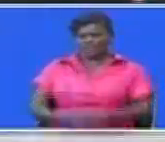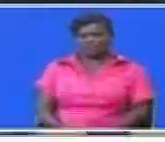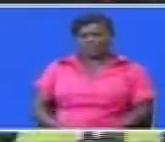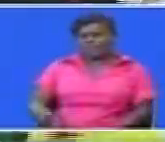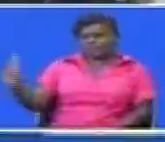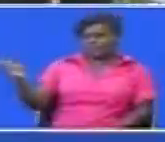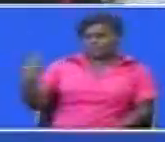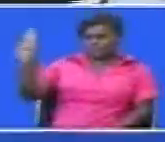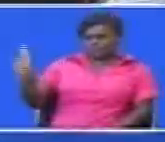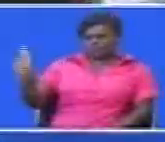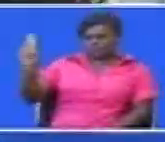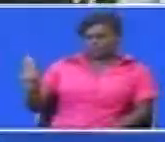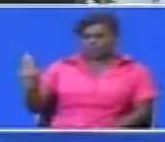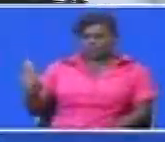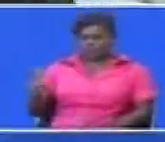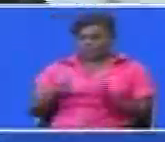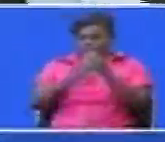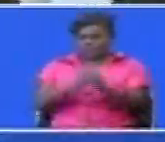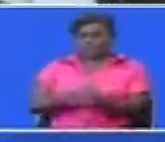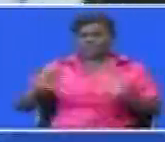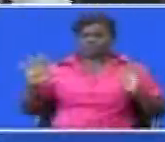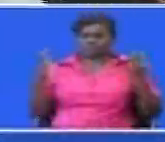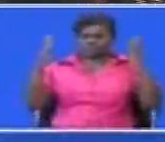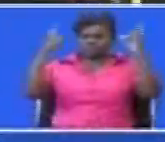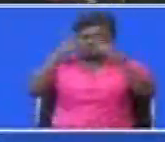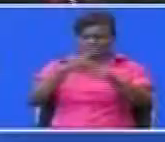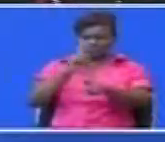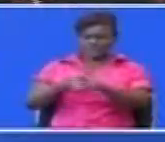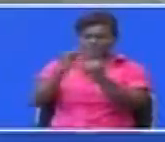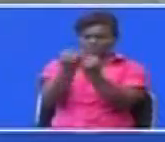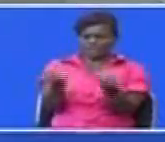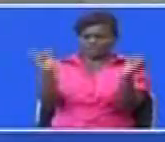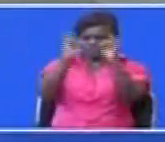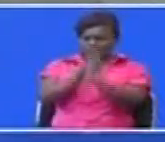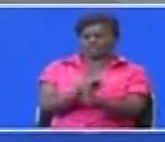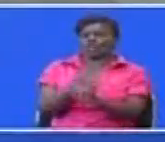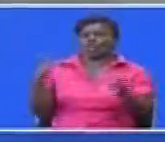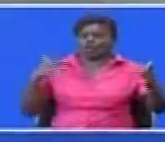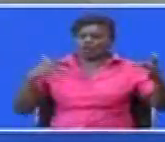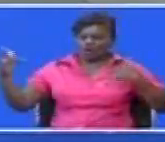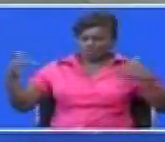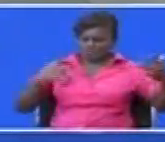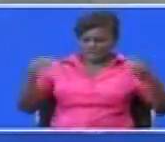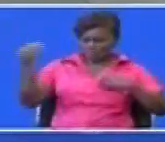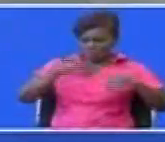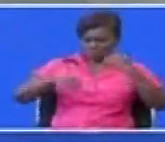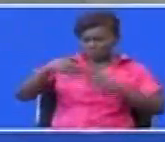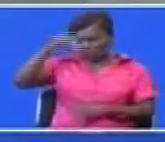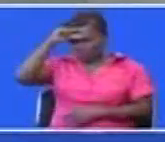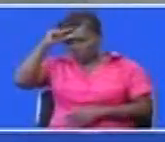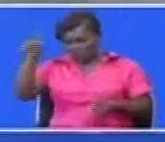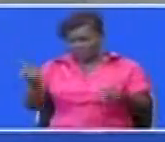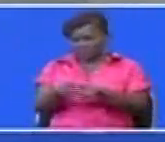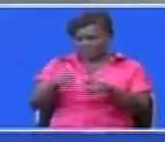President Uhuru Kenyatta led Kenyans in marking the 52nd anniversary since Kenya became a republic. Concerns about runaway corruption in government and need to